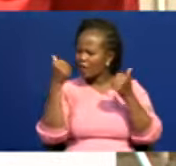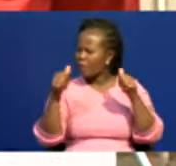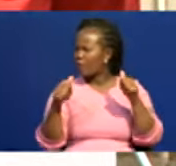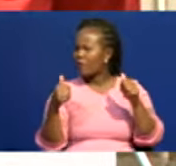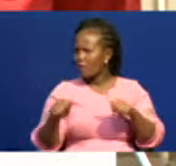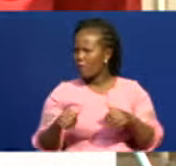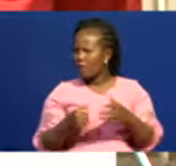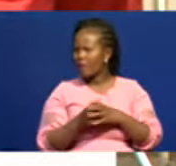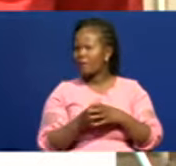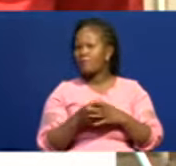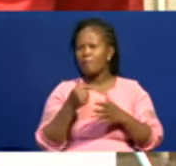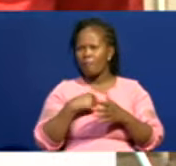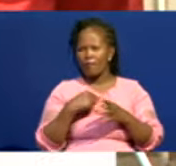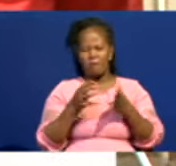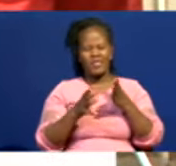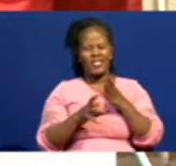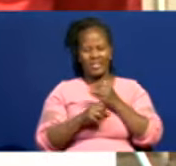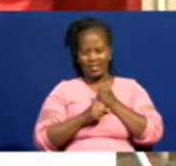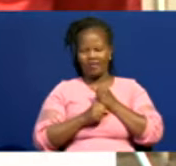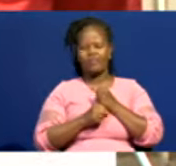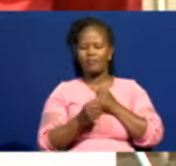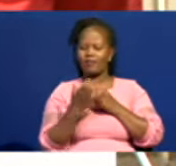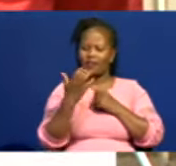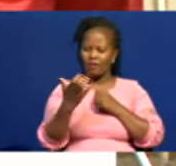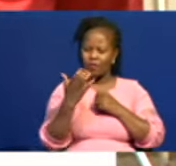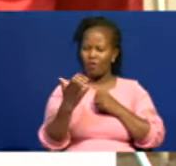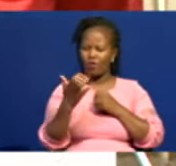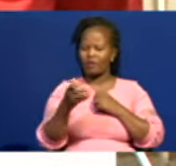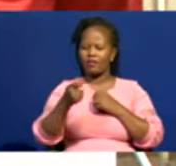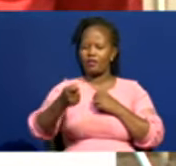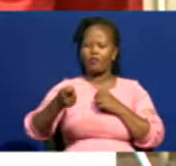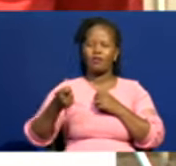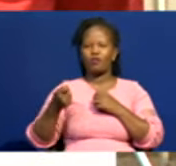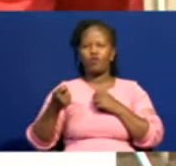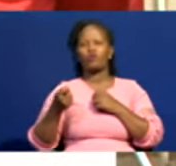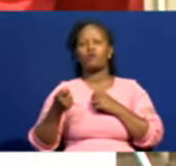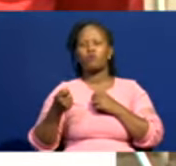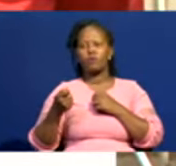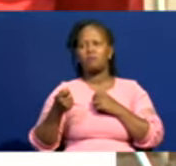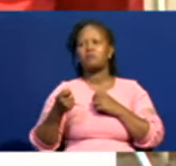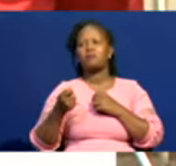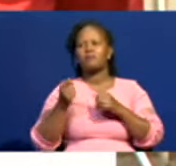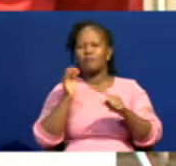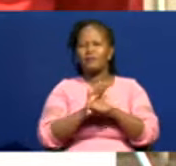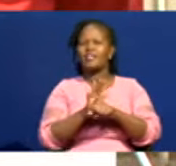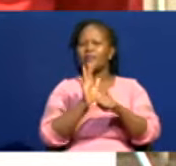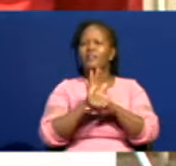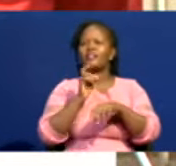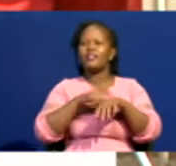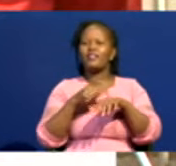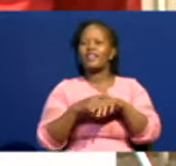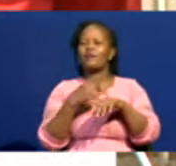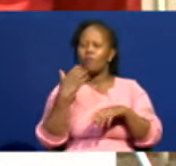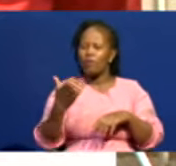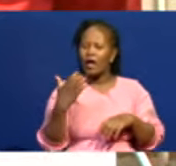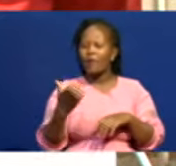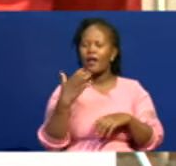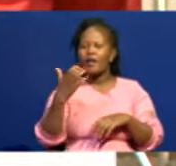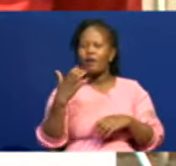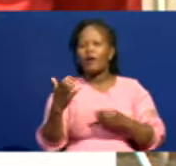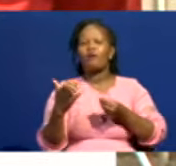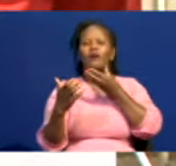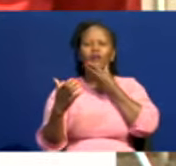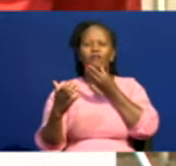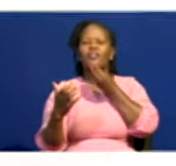Ndiyo nikagain courage. I knocked on his door so many times nikimwita, but there was